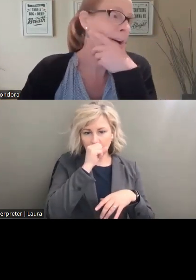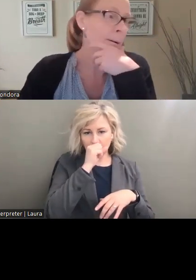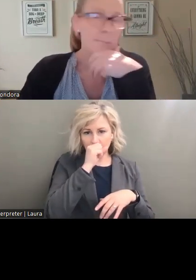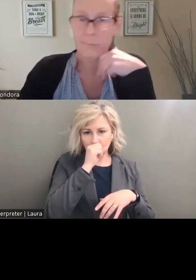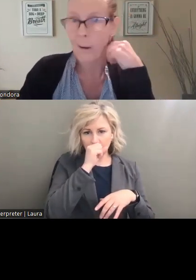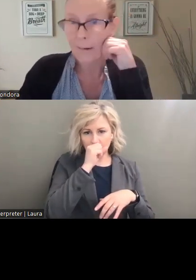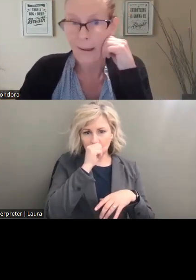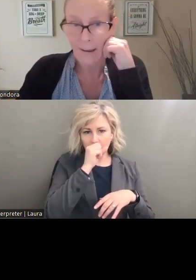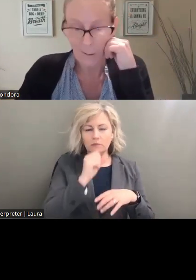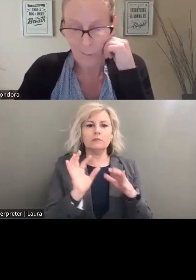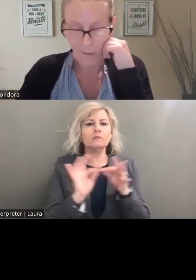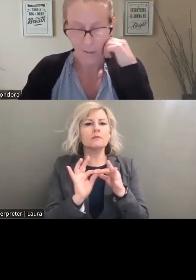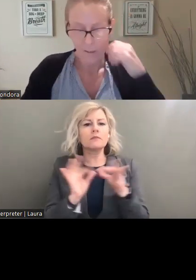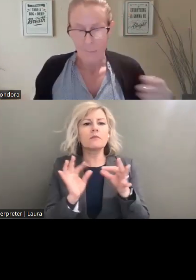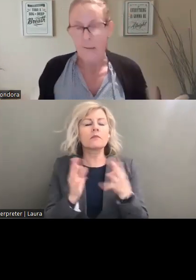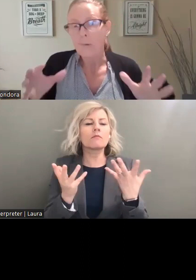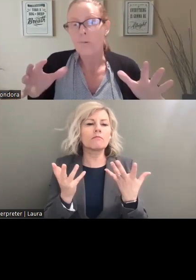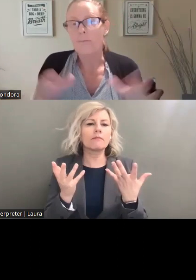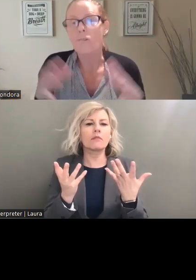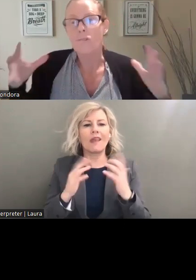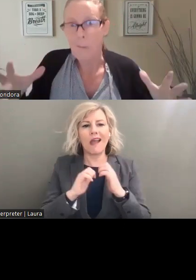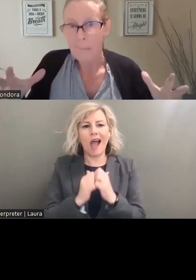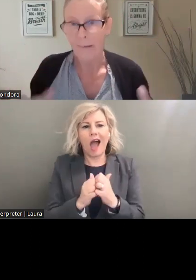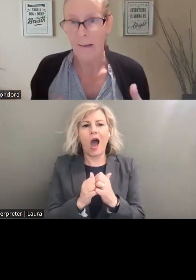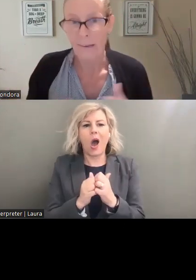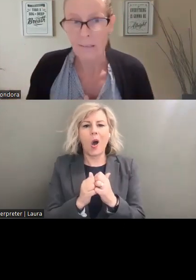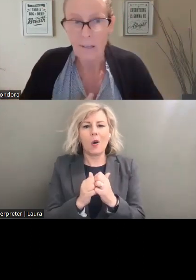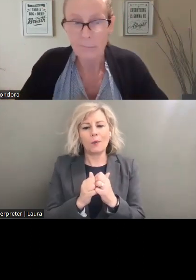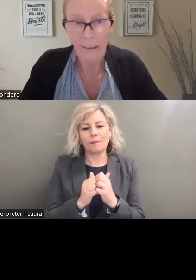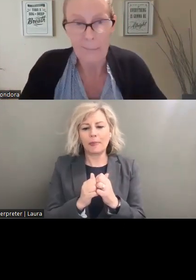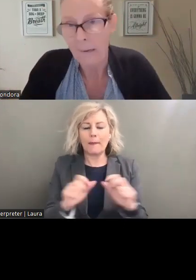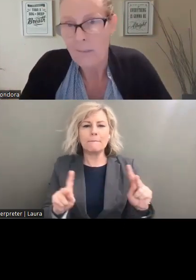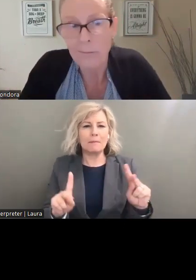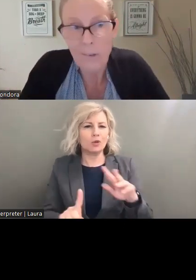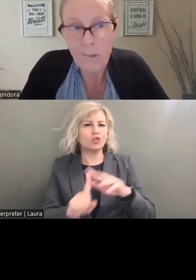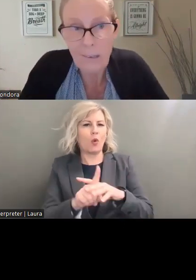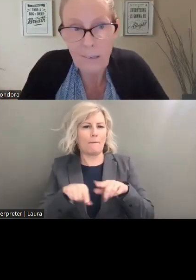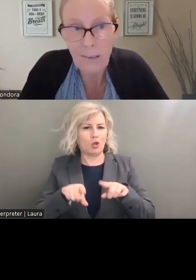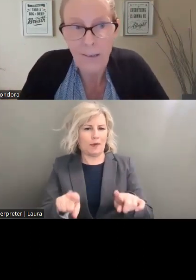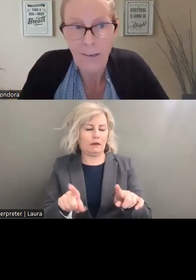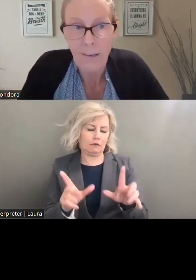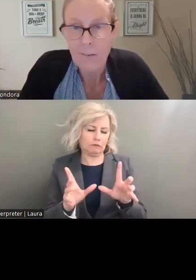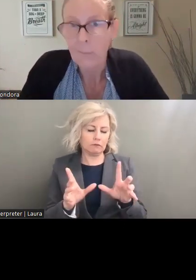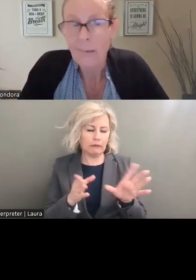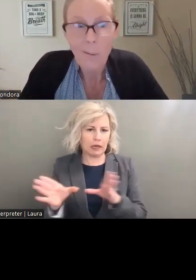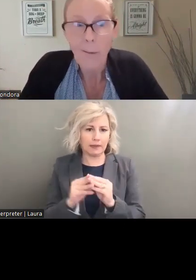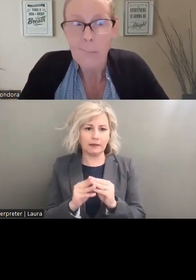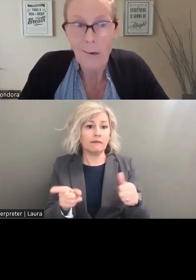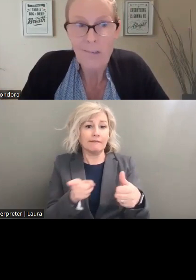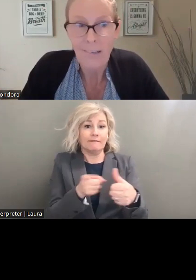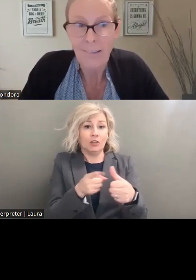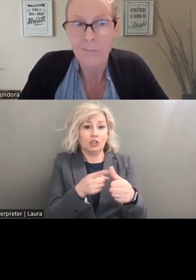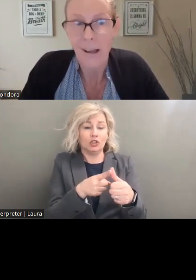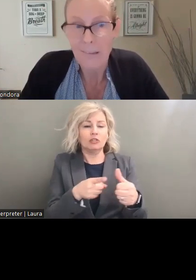about where and how people sort of show up in the context of planning meetings. So first, you need to really know how